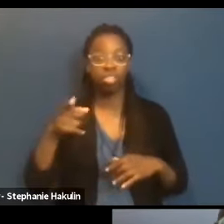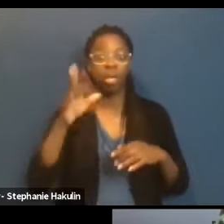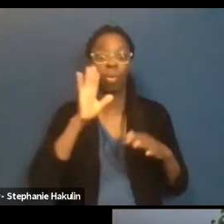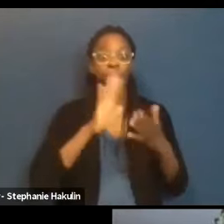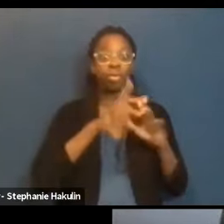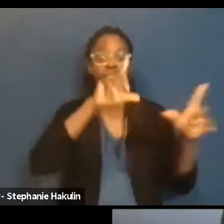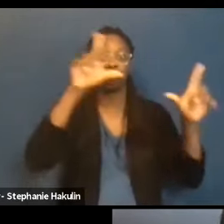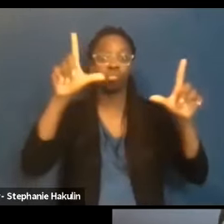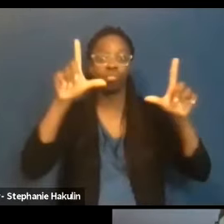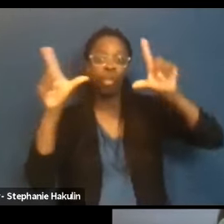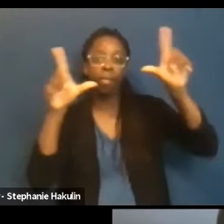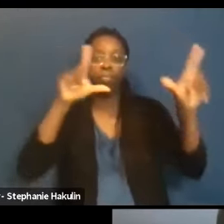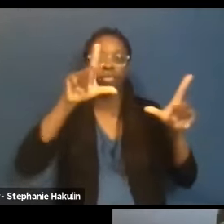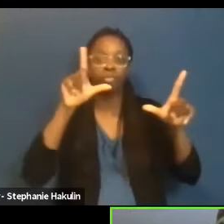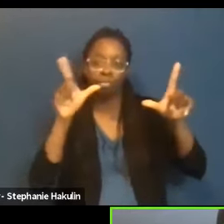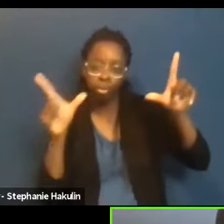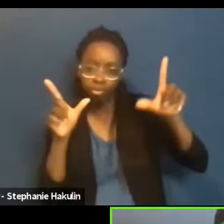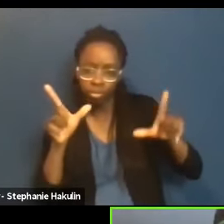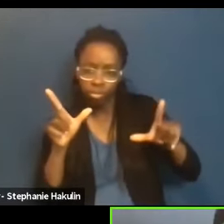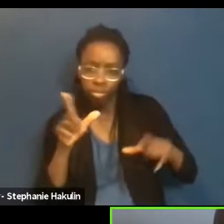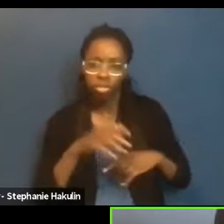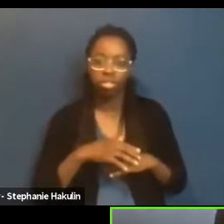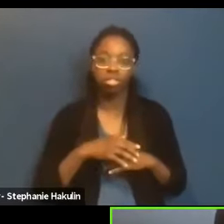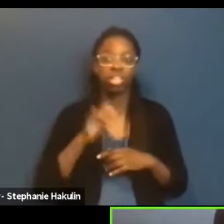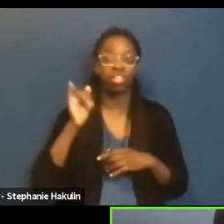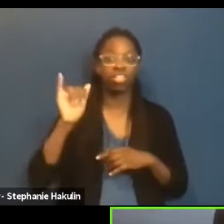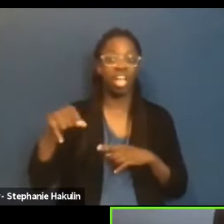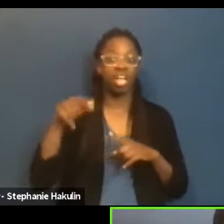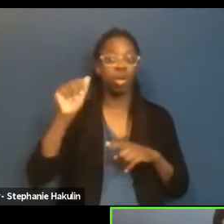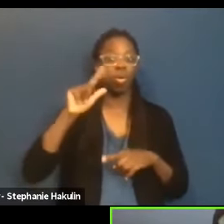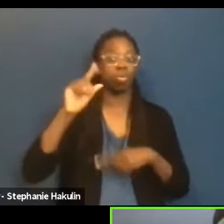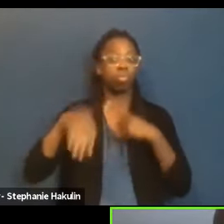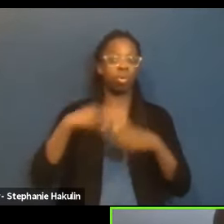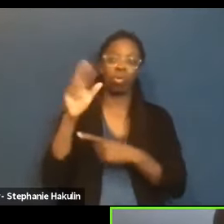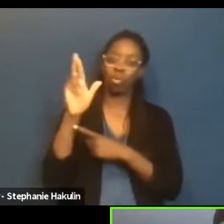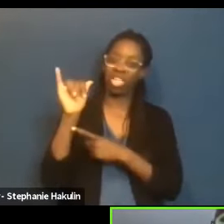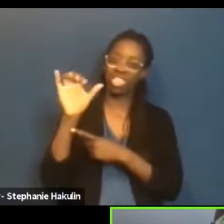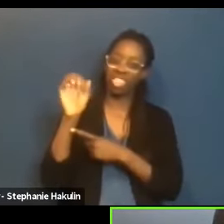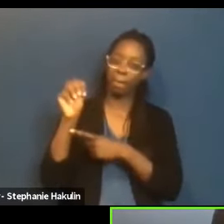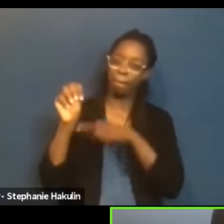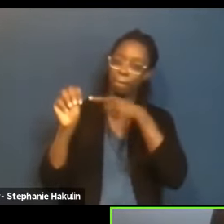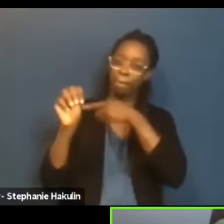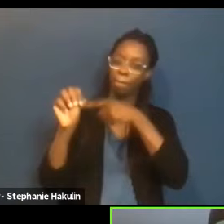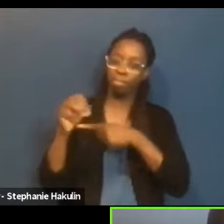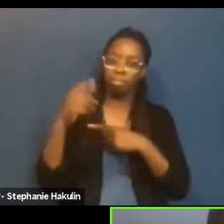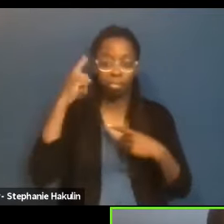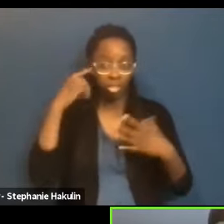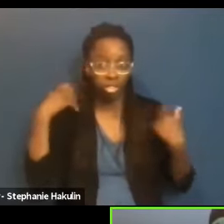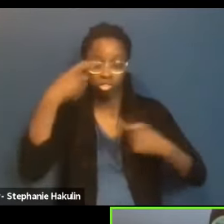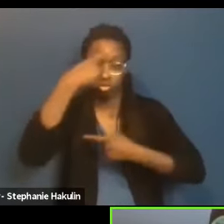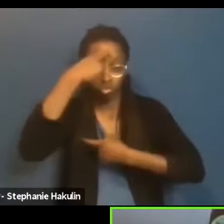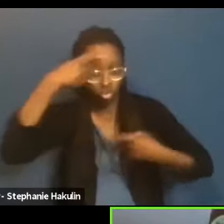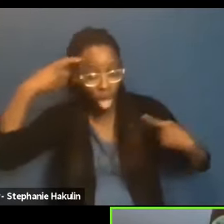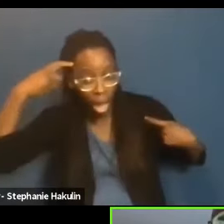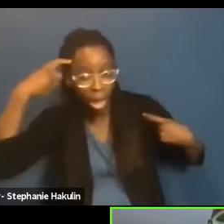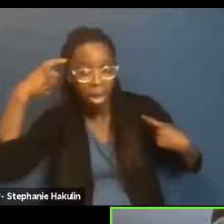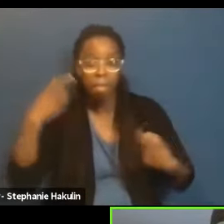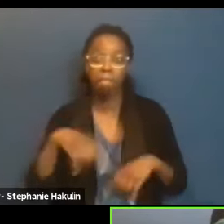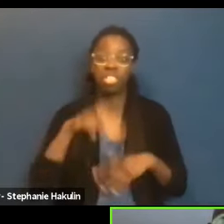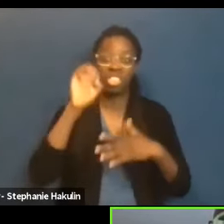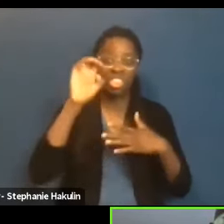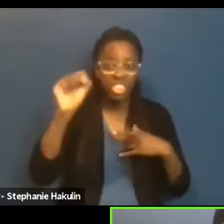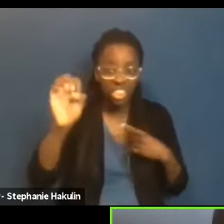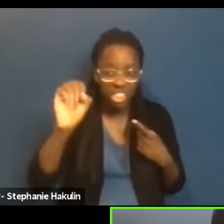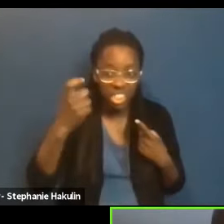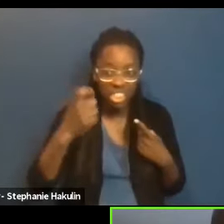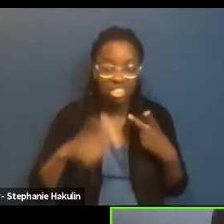covering issues such as racism, mental health, trauma, sexuality, self-harm, abuse, and more. I